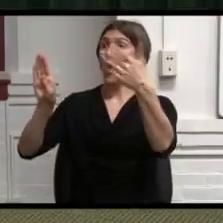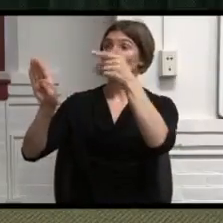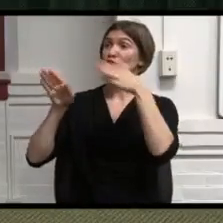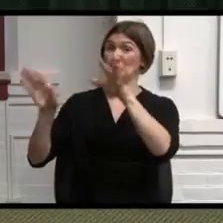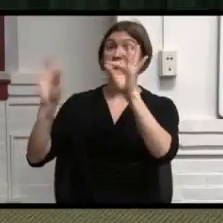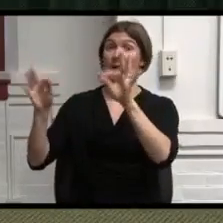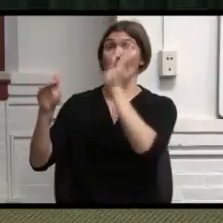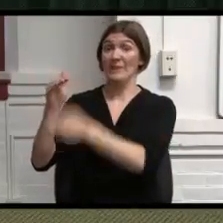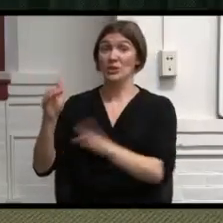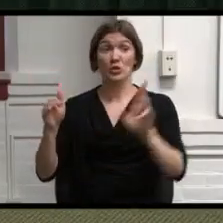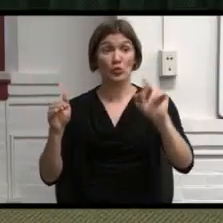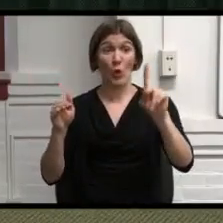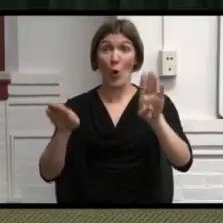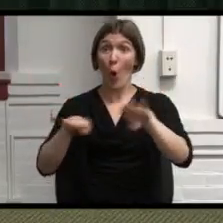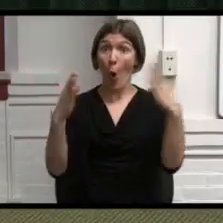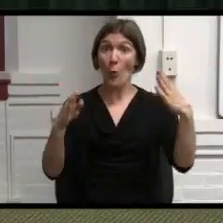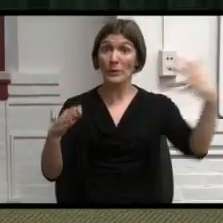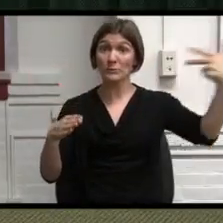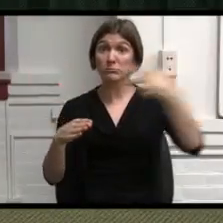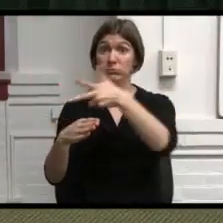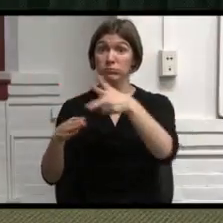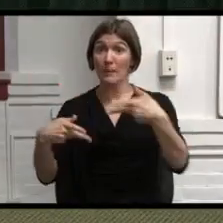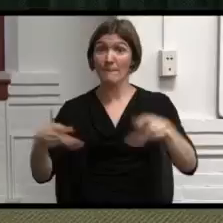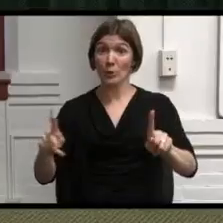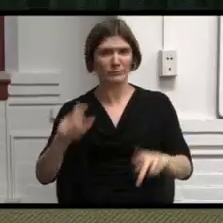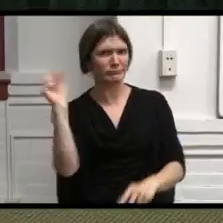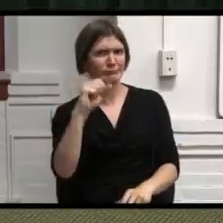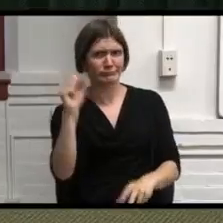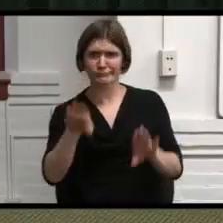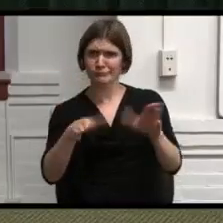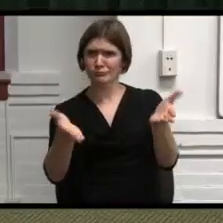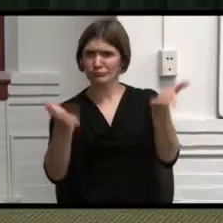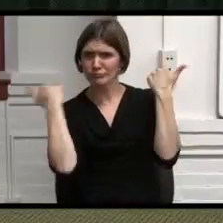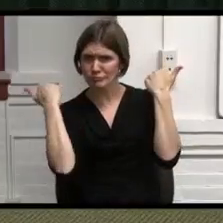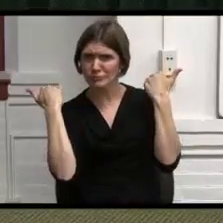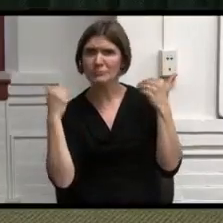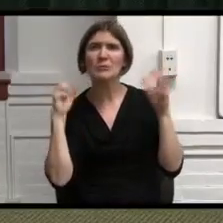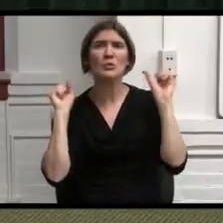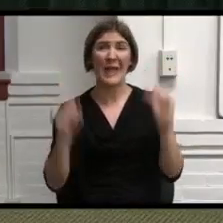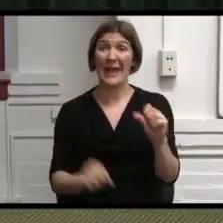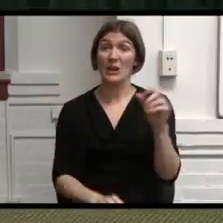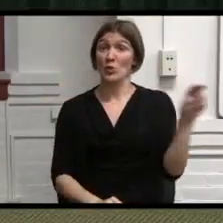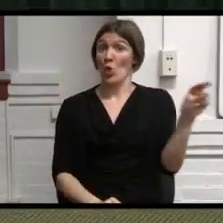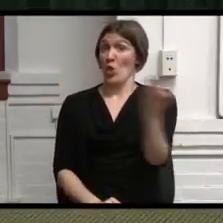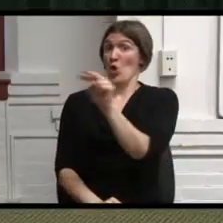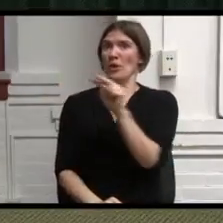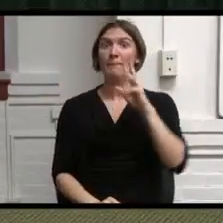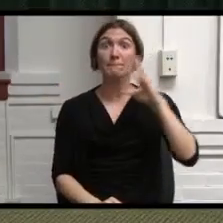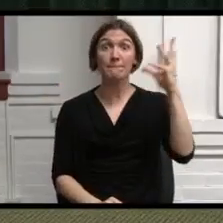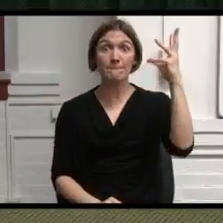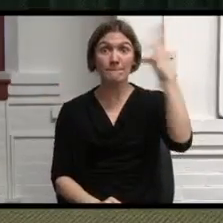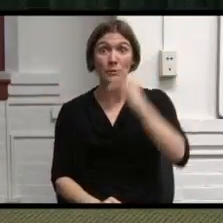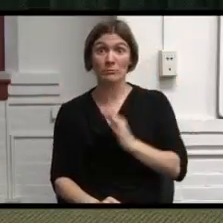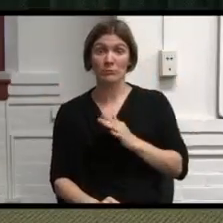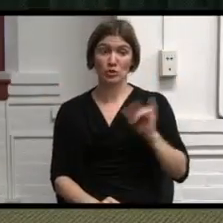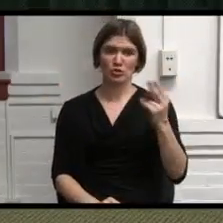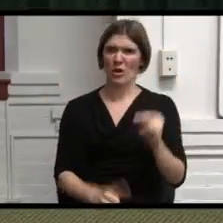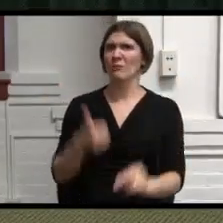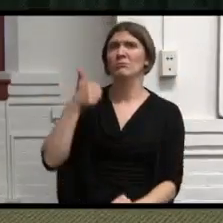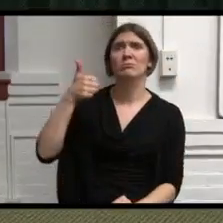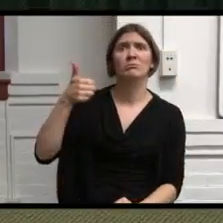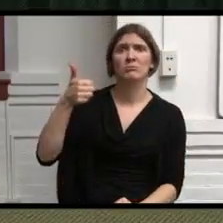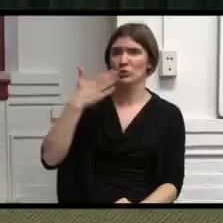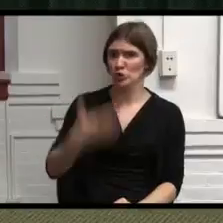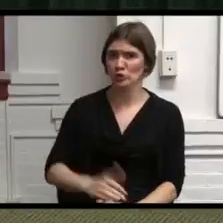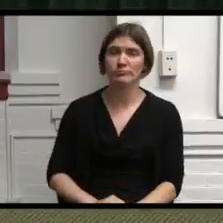Yes. So, The road is open and it looks really, really nice. It really is. They did a really nice job. It's fantastic up there.